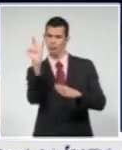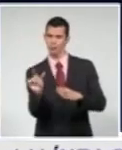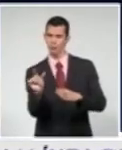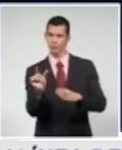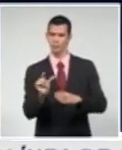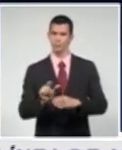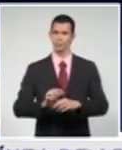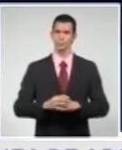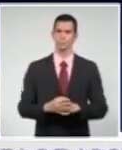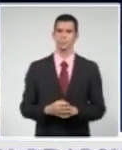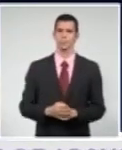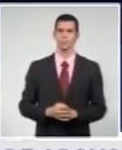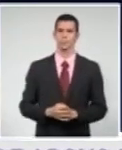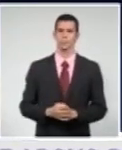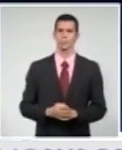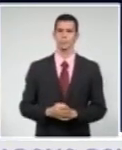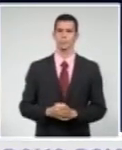the